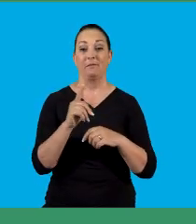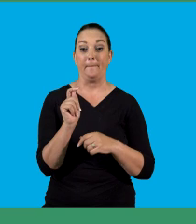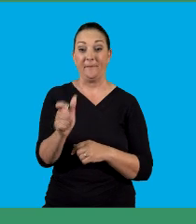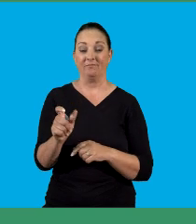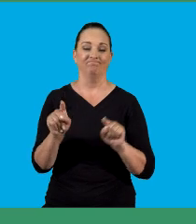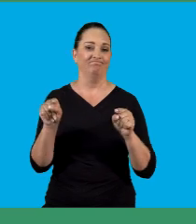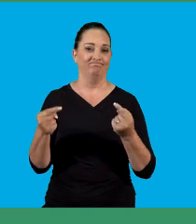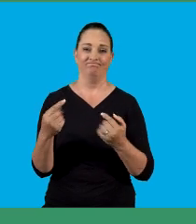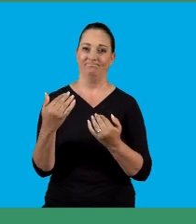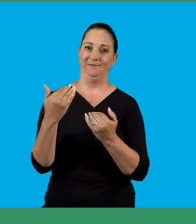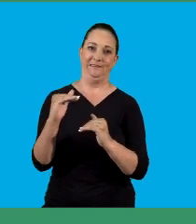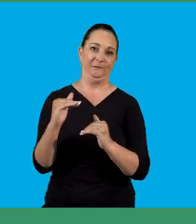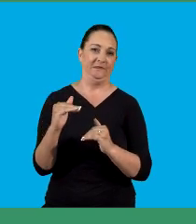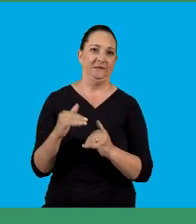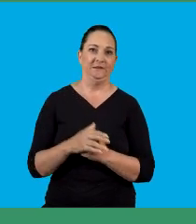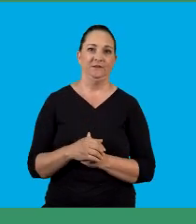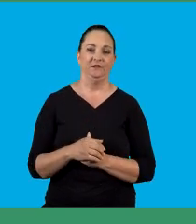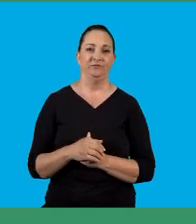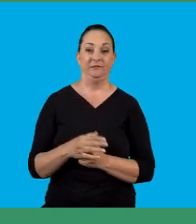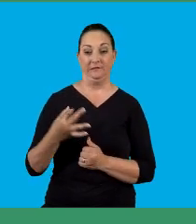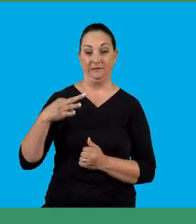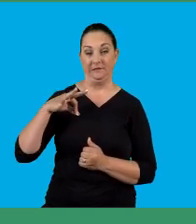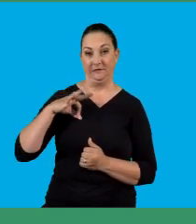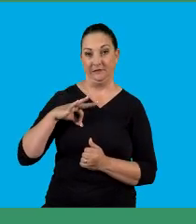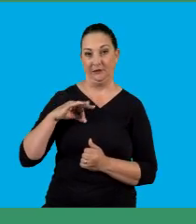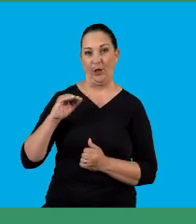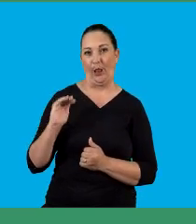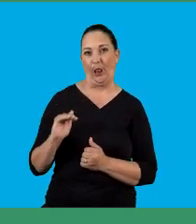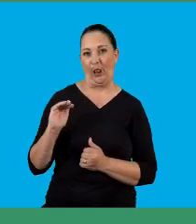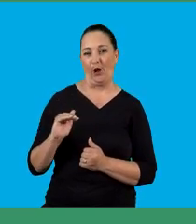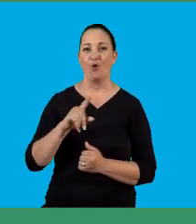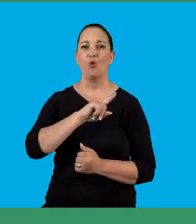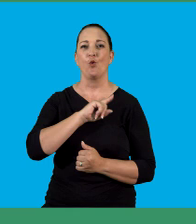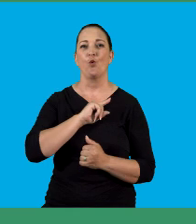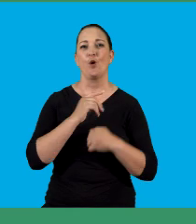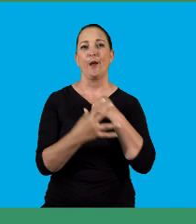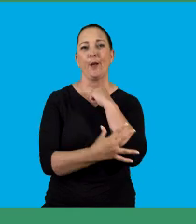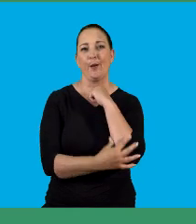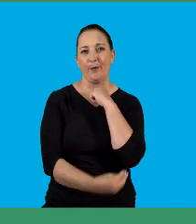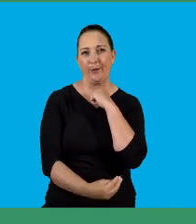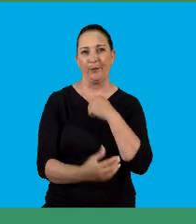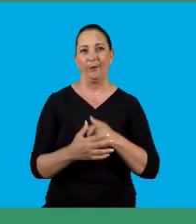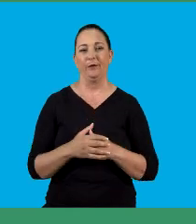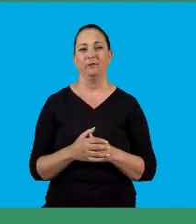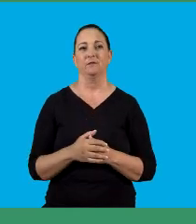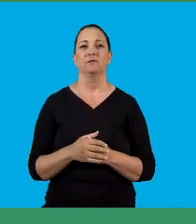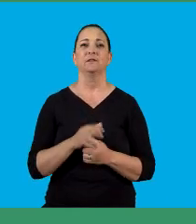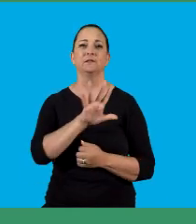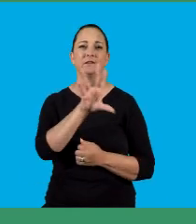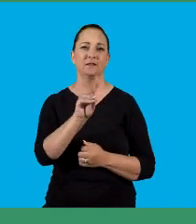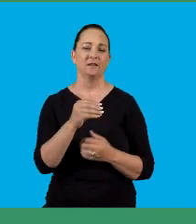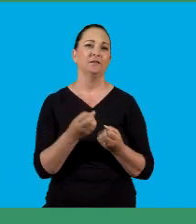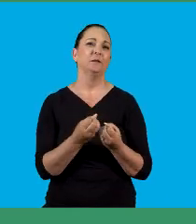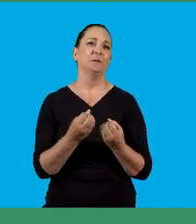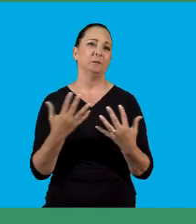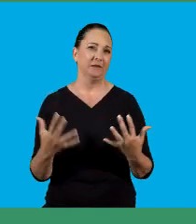power. So the low income levels are being done by what? By poverty that people live in, many South Africans live